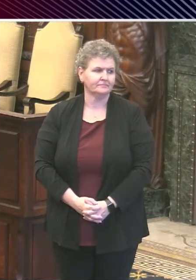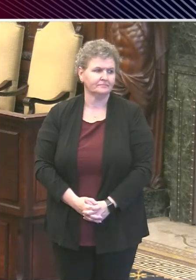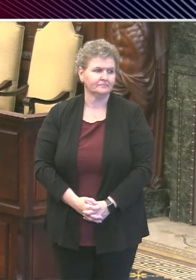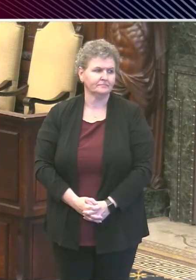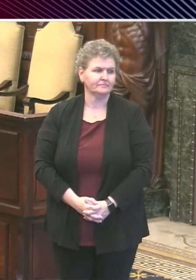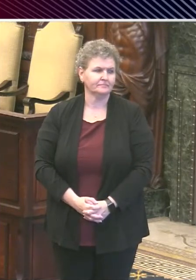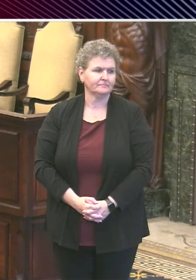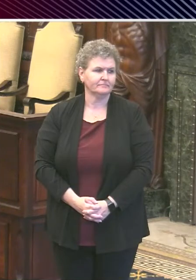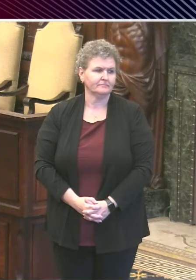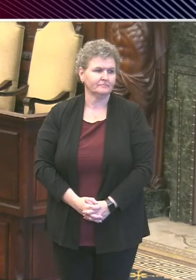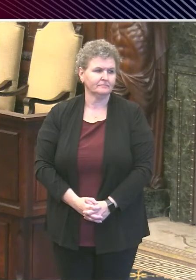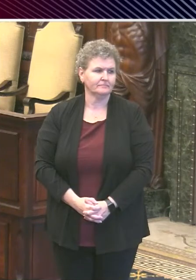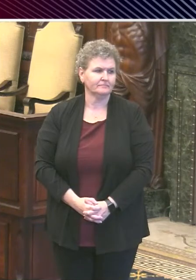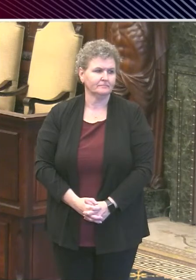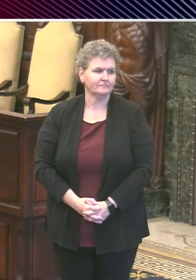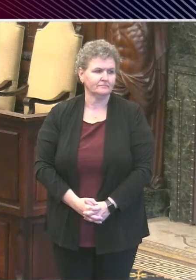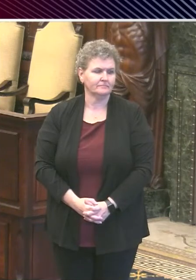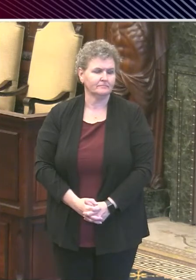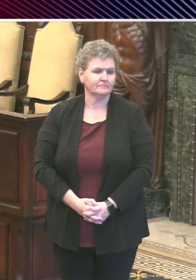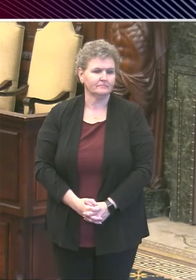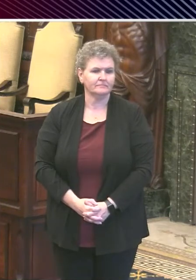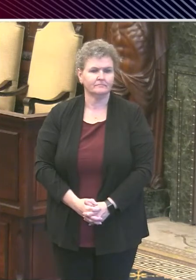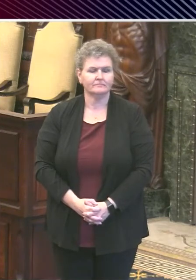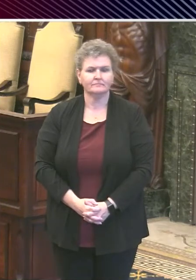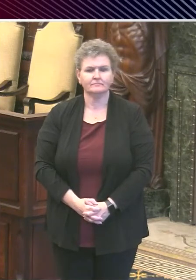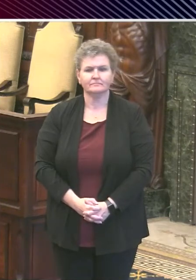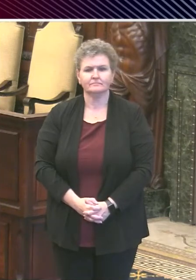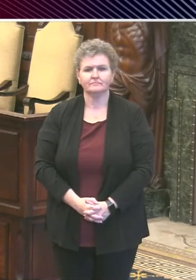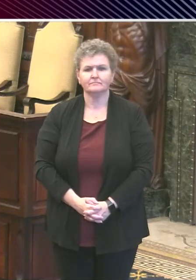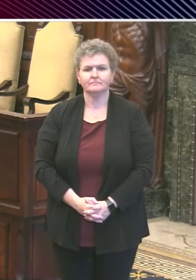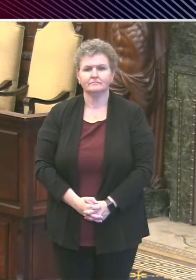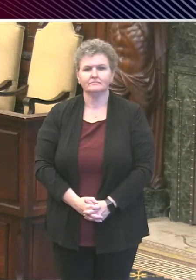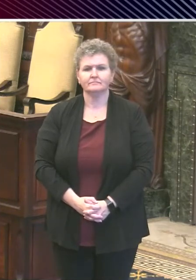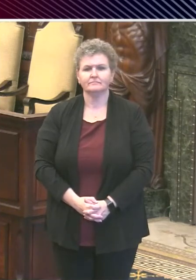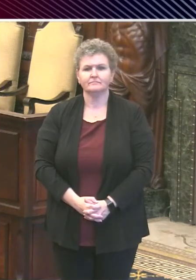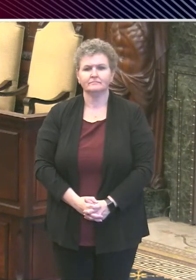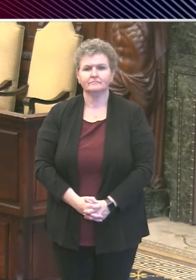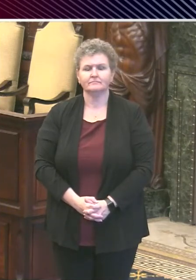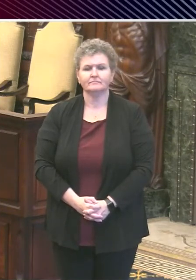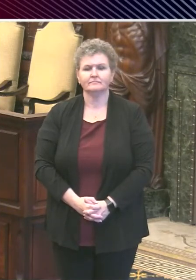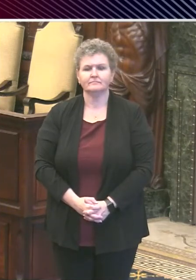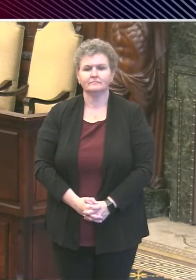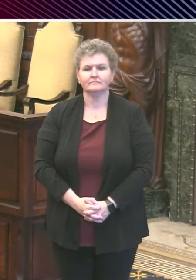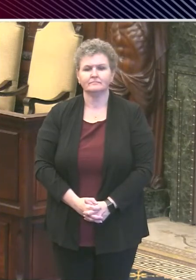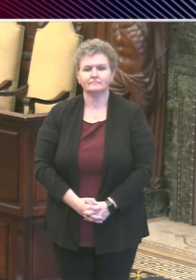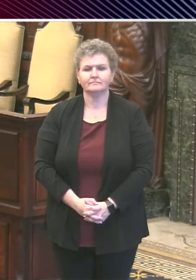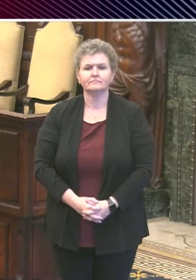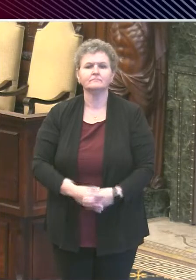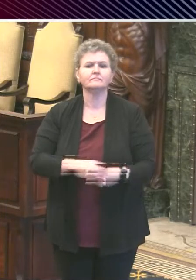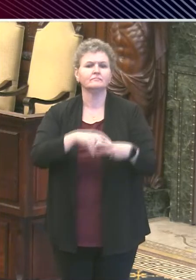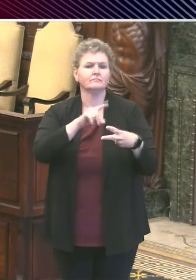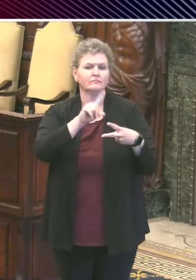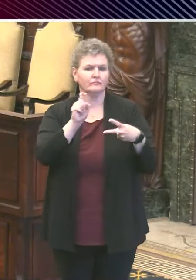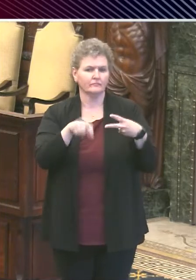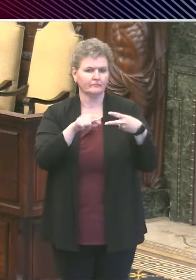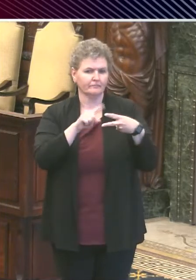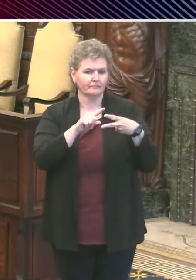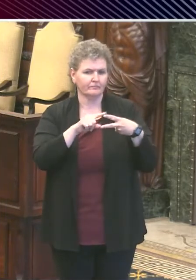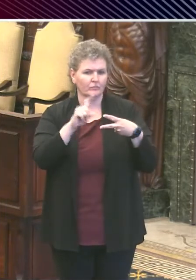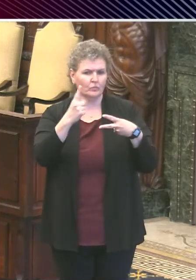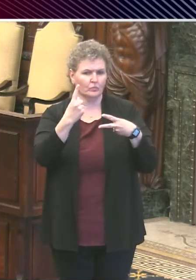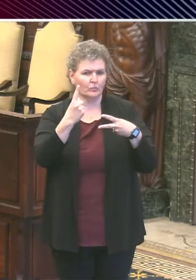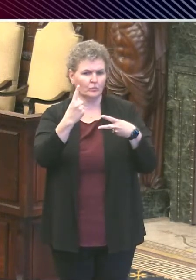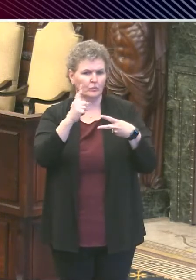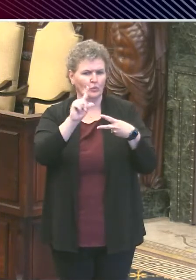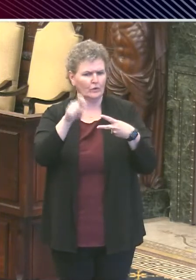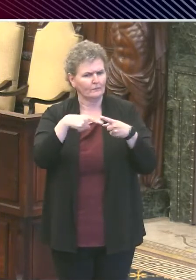también mejor multar a las personas que no la usan? I have two questions. The first question has to deal with the use of the masks in public. If 1 out of